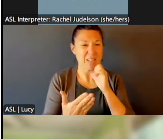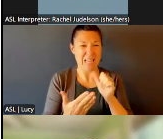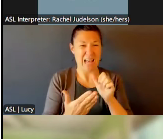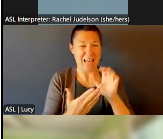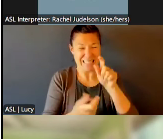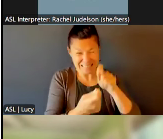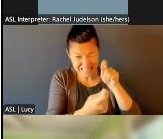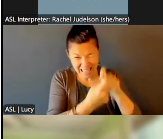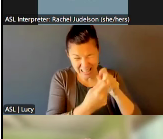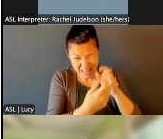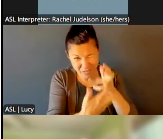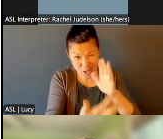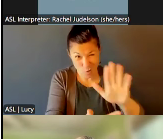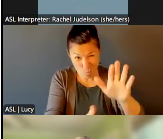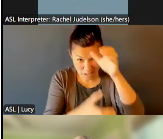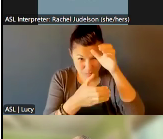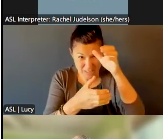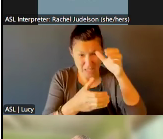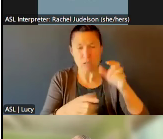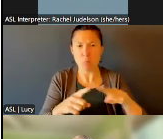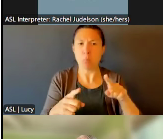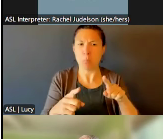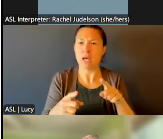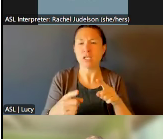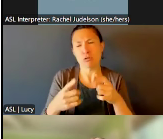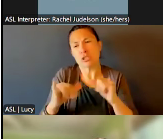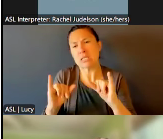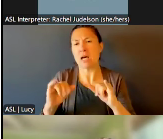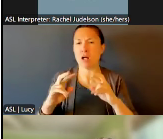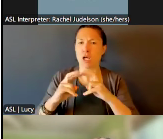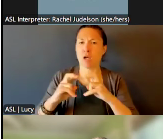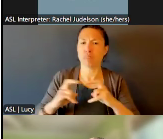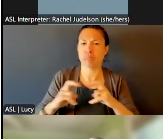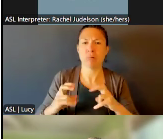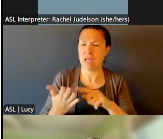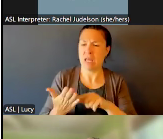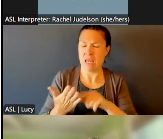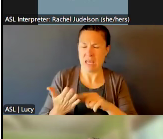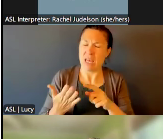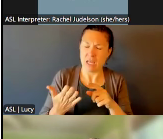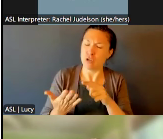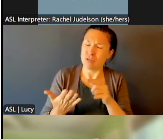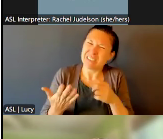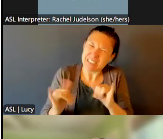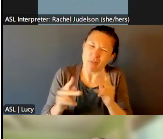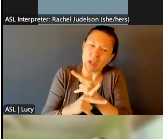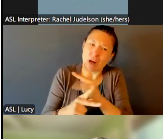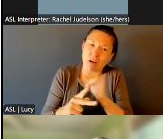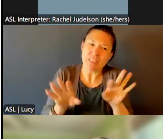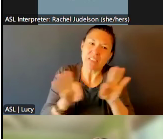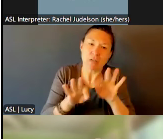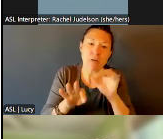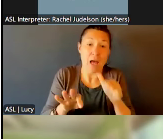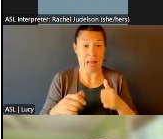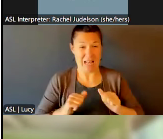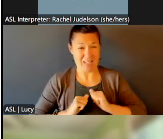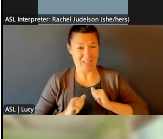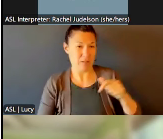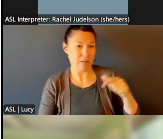insignificant. So for example, I'm a generativist myself by training, but if I get an abstract that is, say,